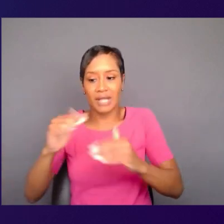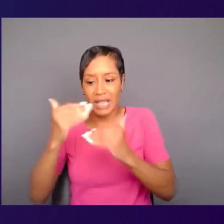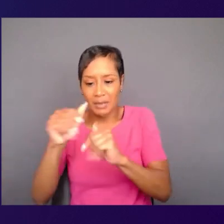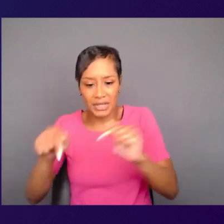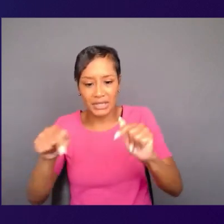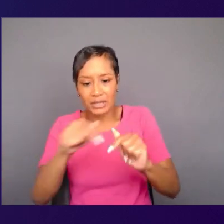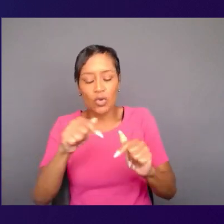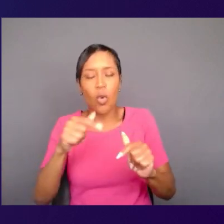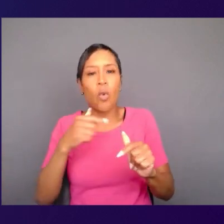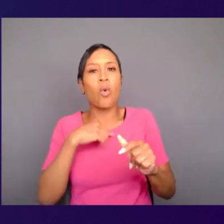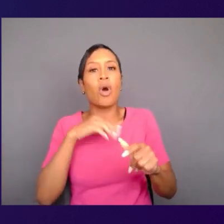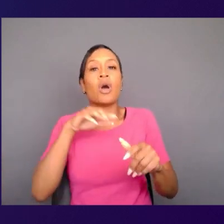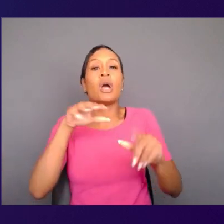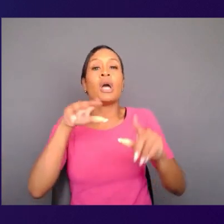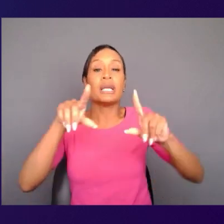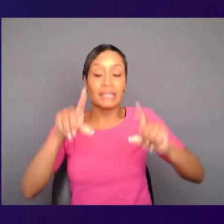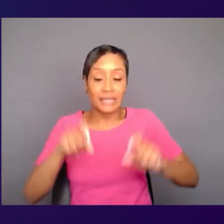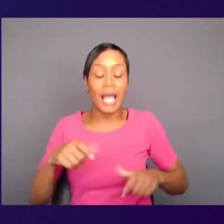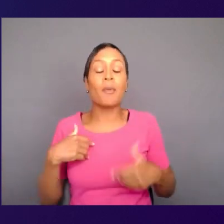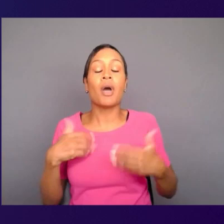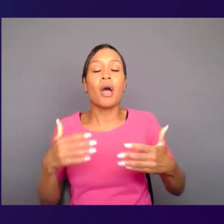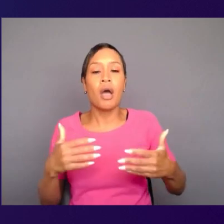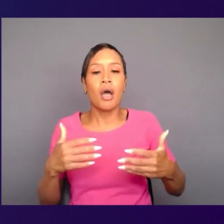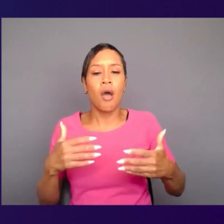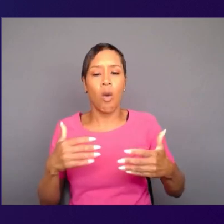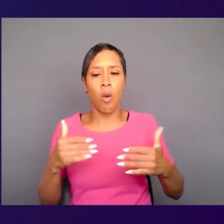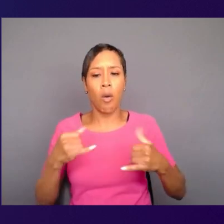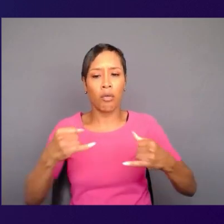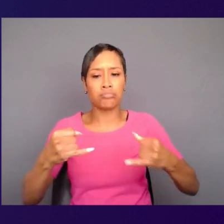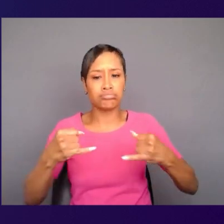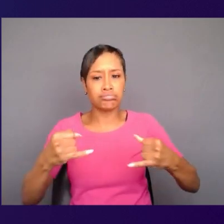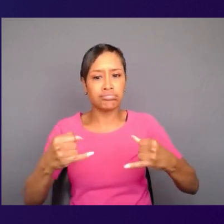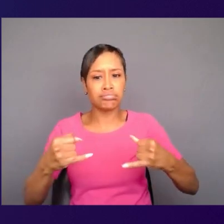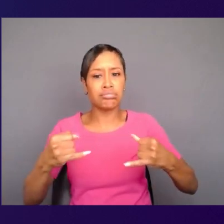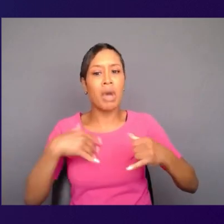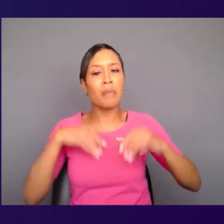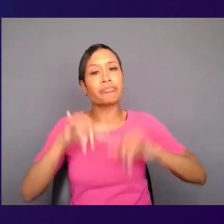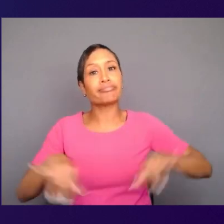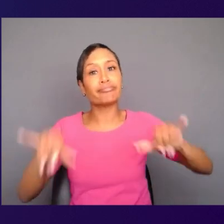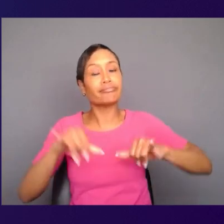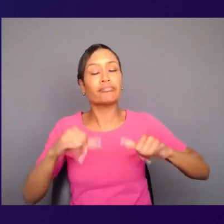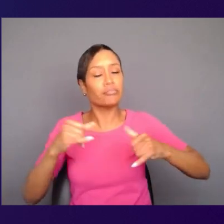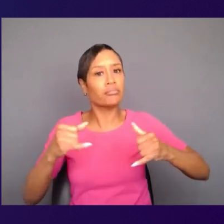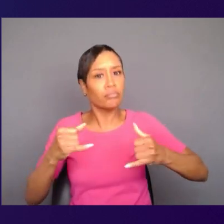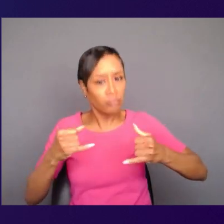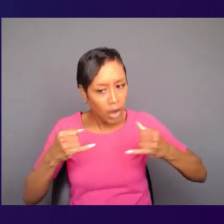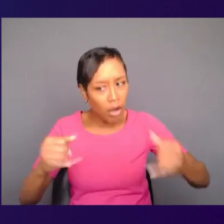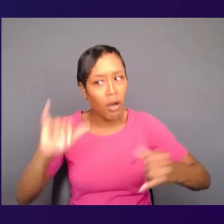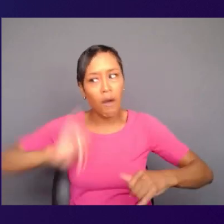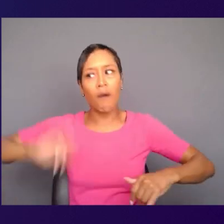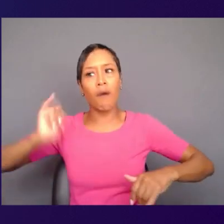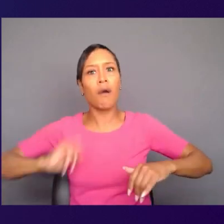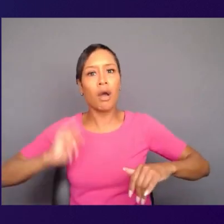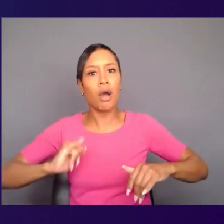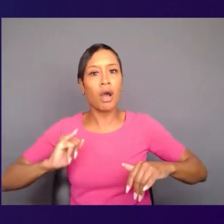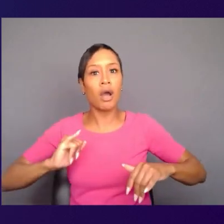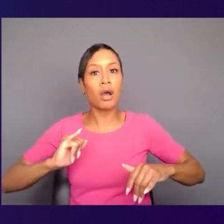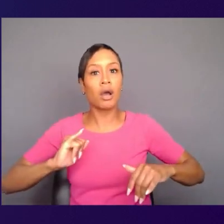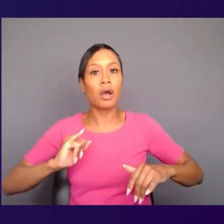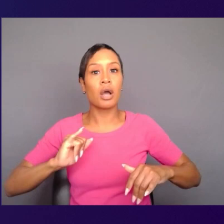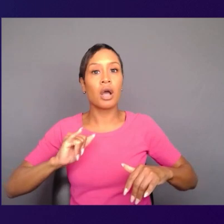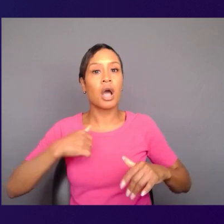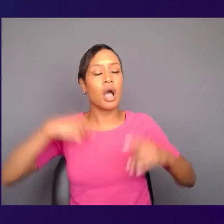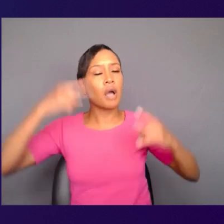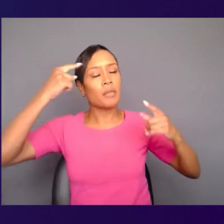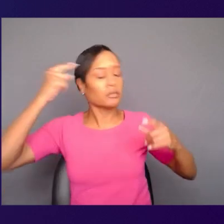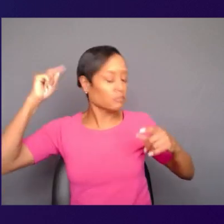into these exams pushed me outside of that like default pattern area. Cost is always something I'm conscious